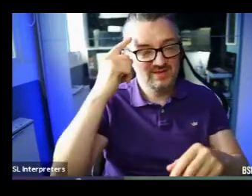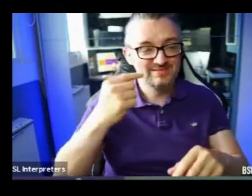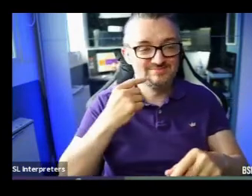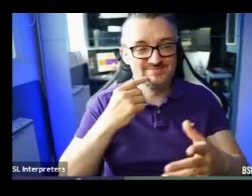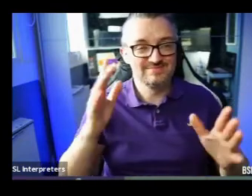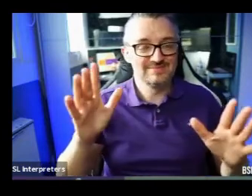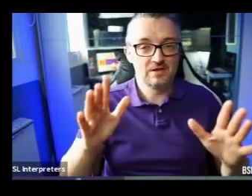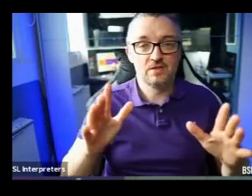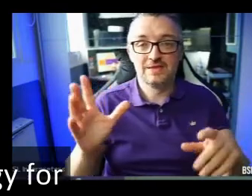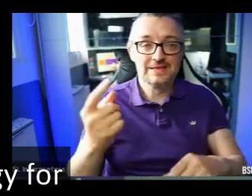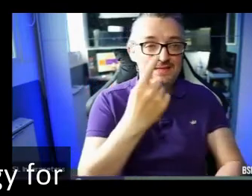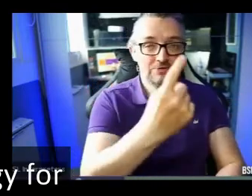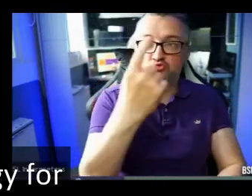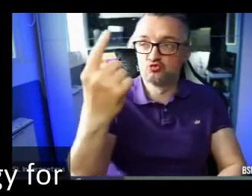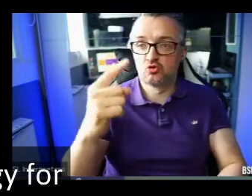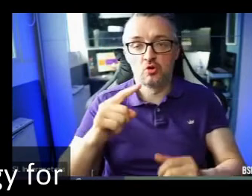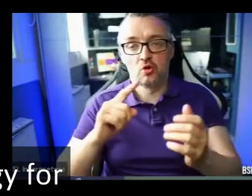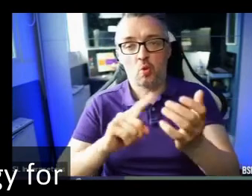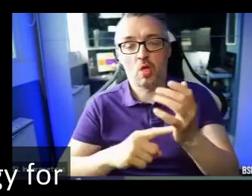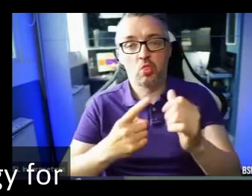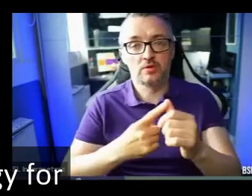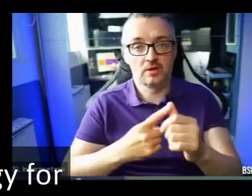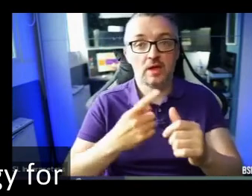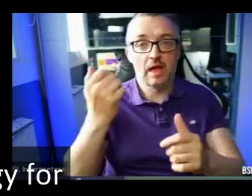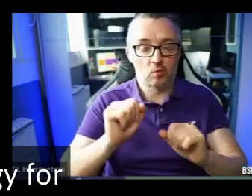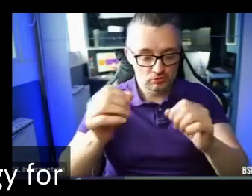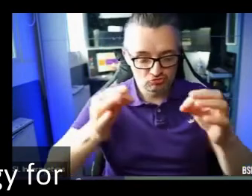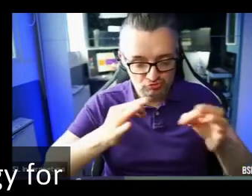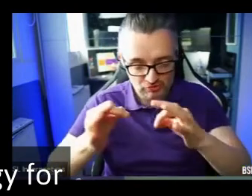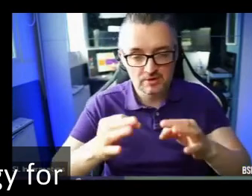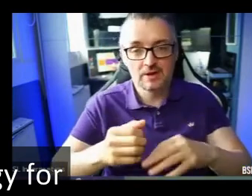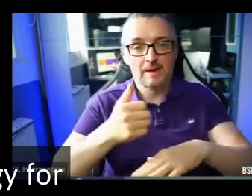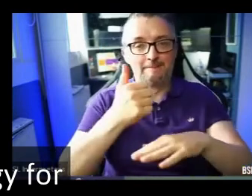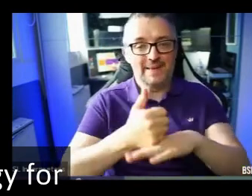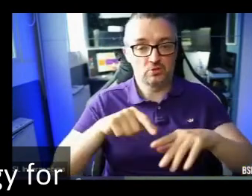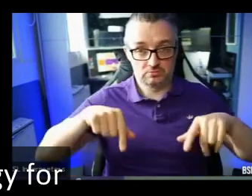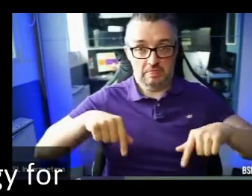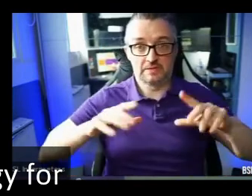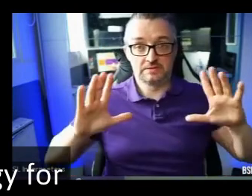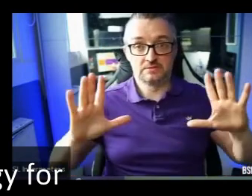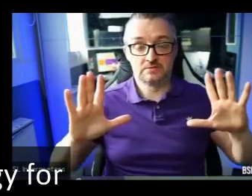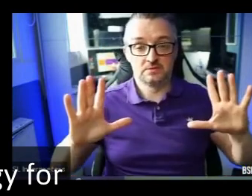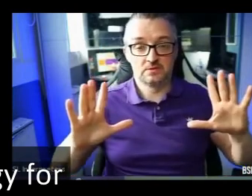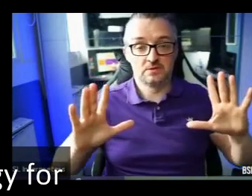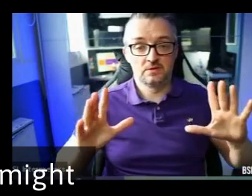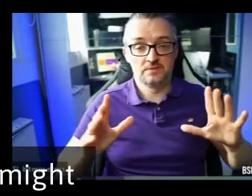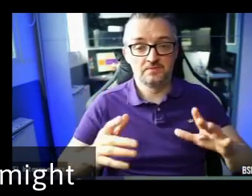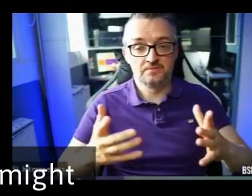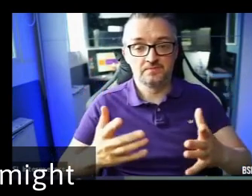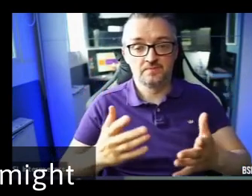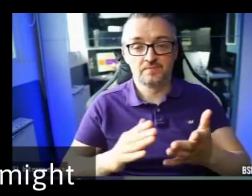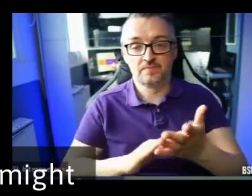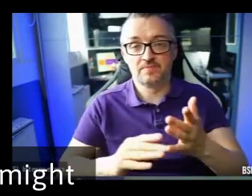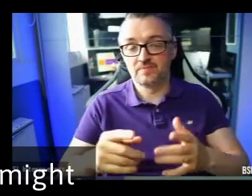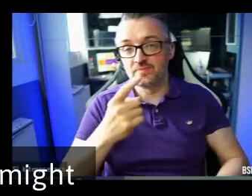ask that each local area has a strategy for delivery based on a vision such as this, or indeed